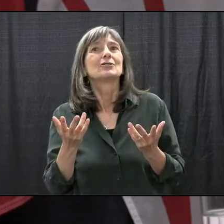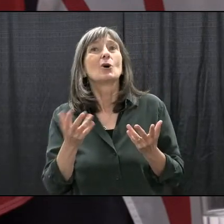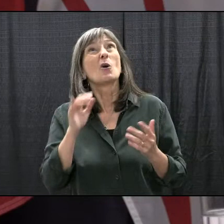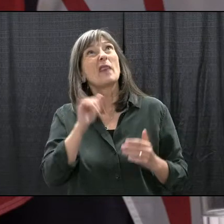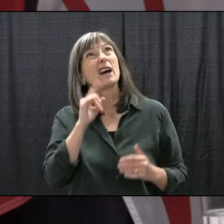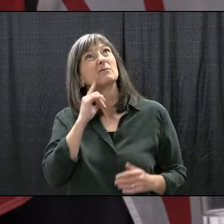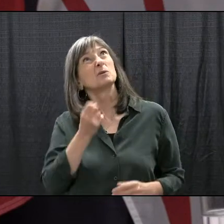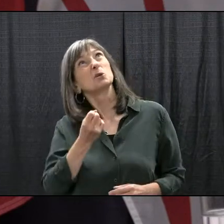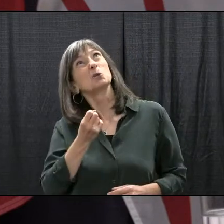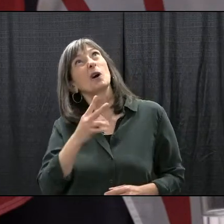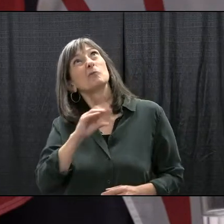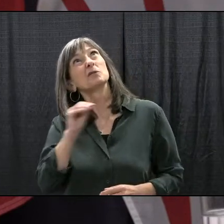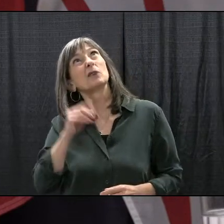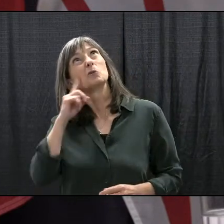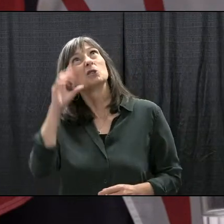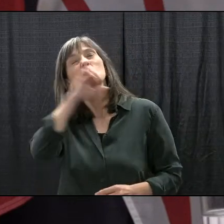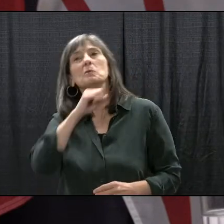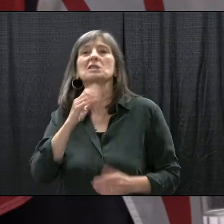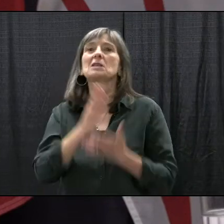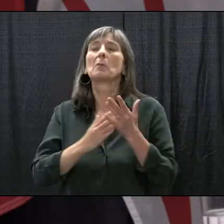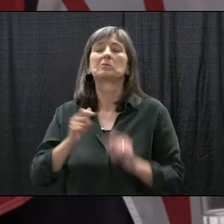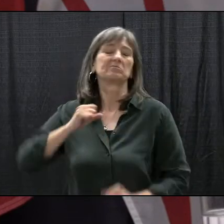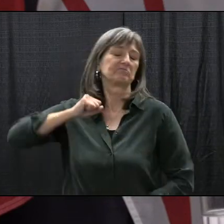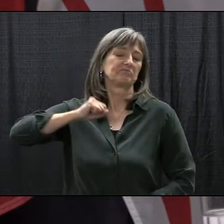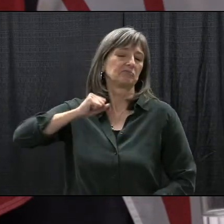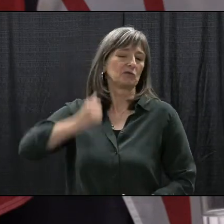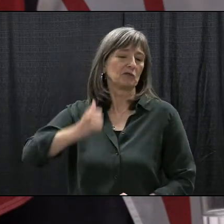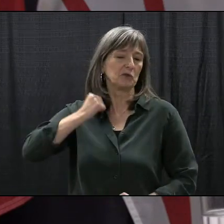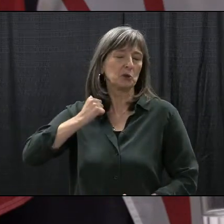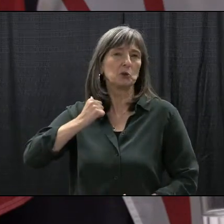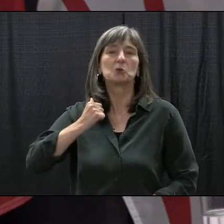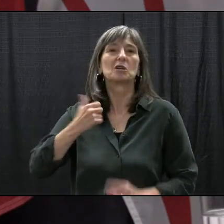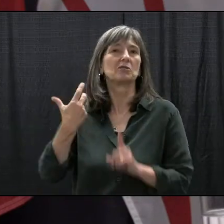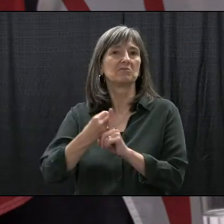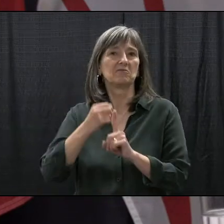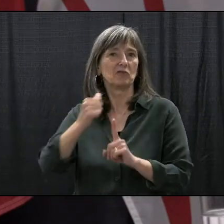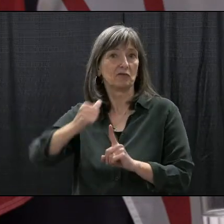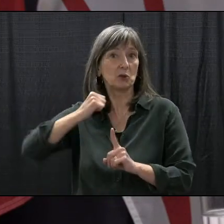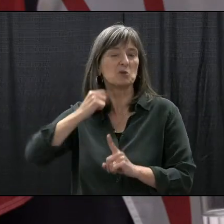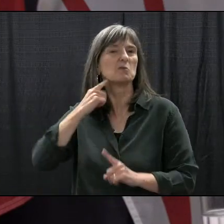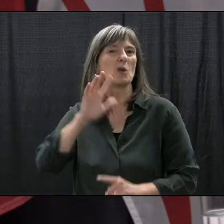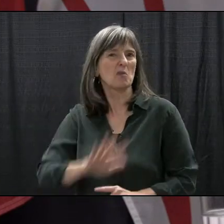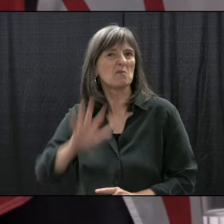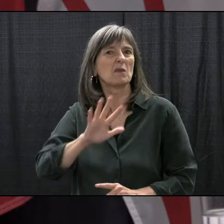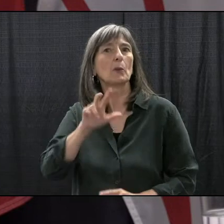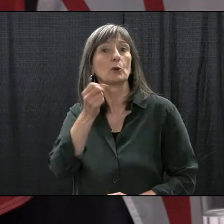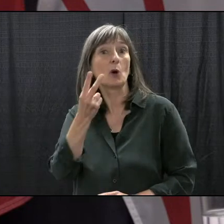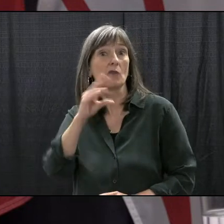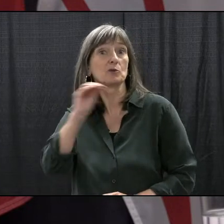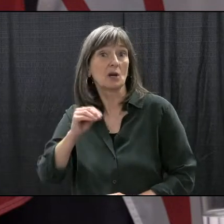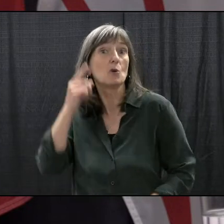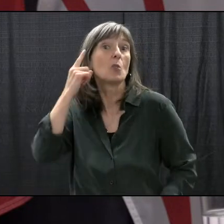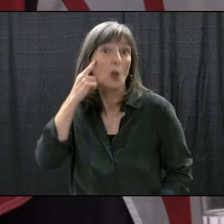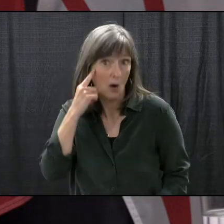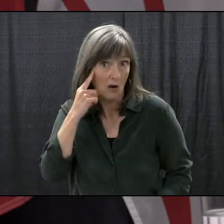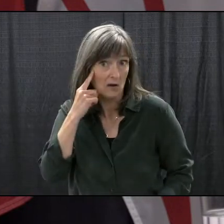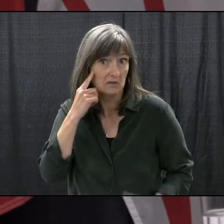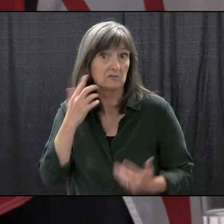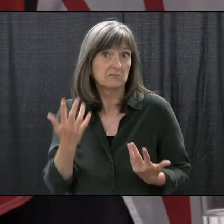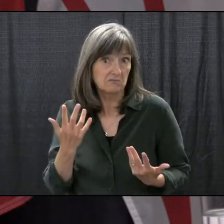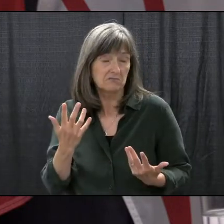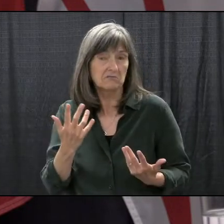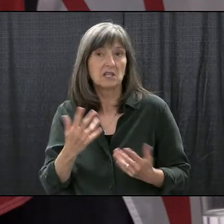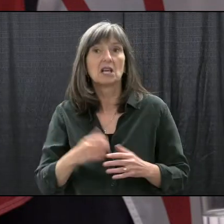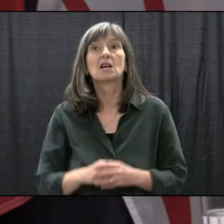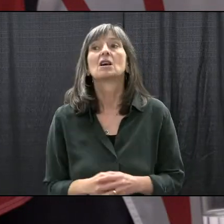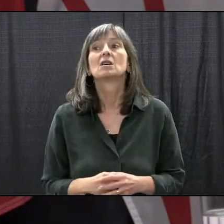of people who were never going to avail of the vaccine based on our previous experience with influenza